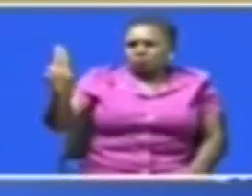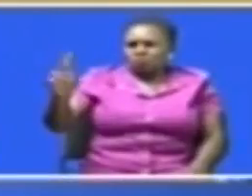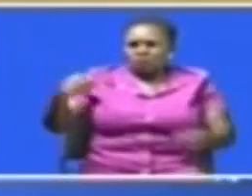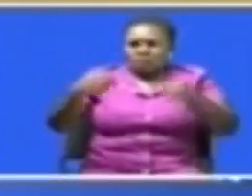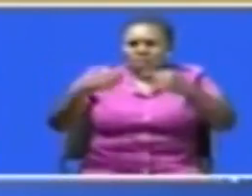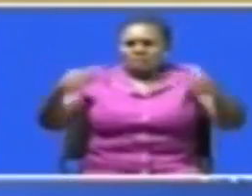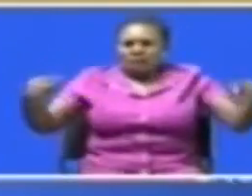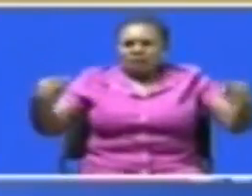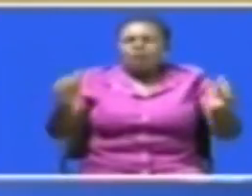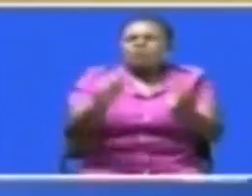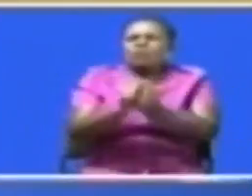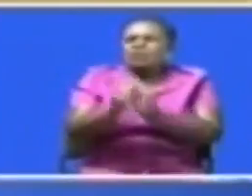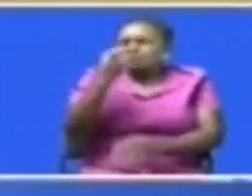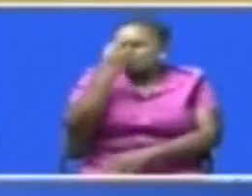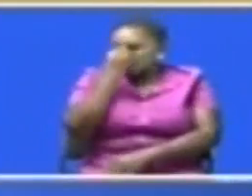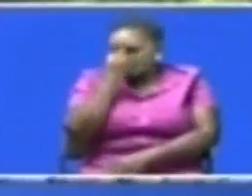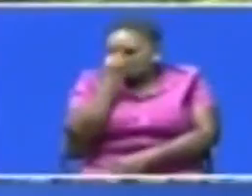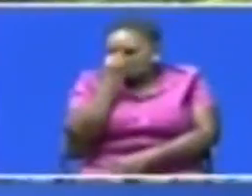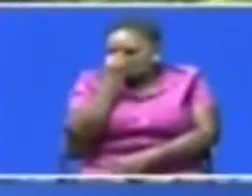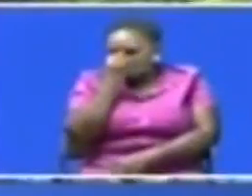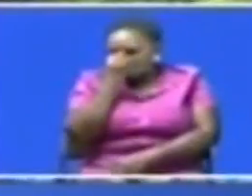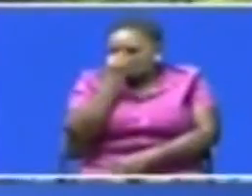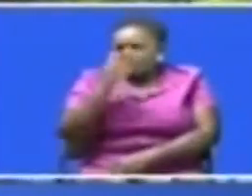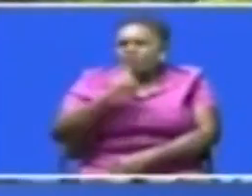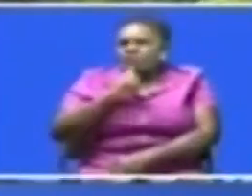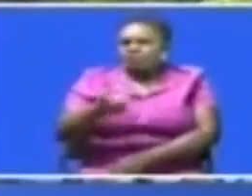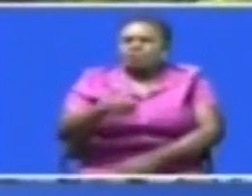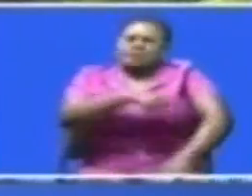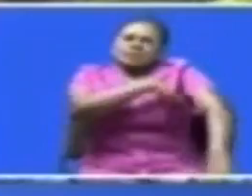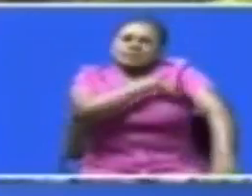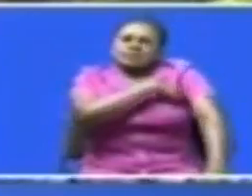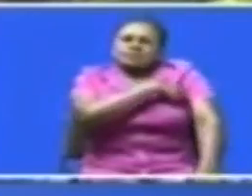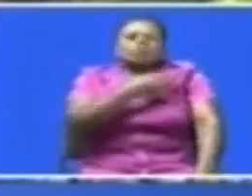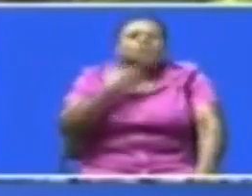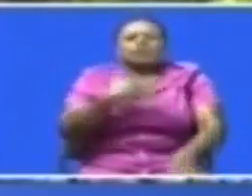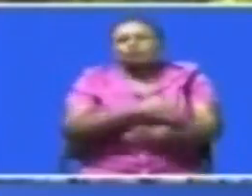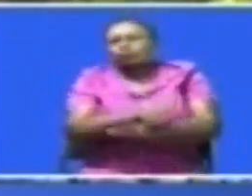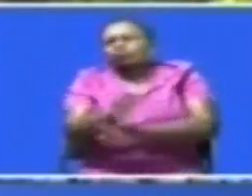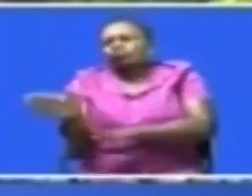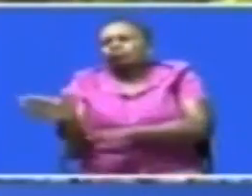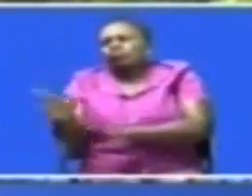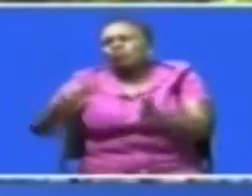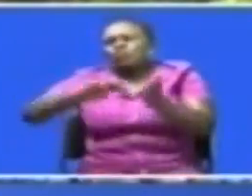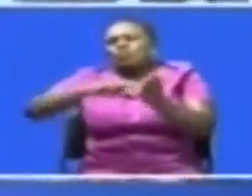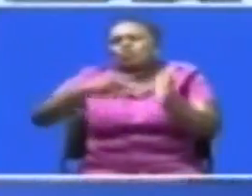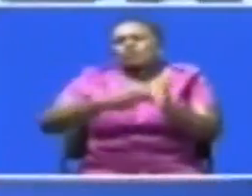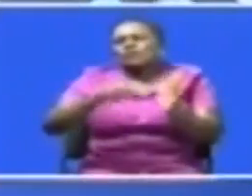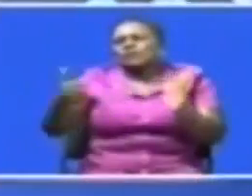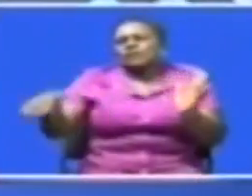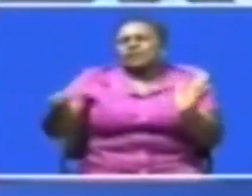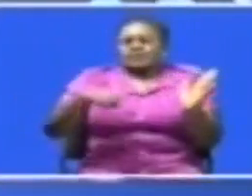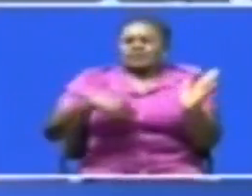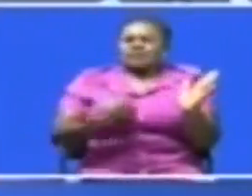with Deputy President William Ruto and that the commander-in-chief is plotting to divert projects to other regions.